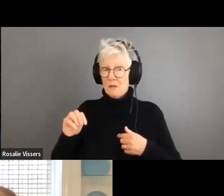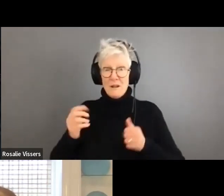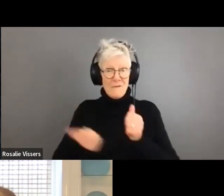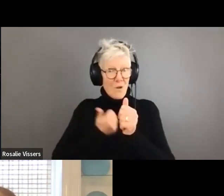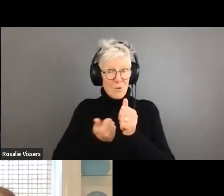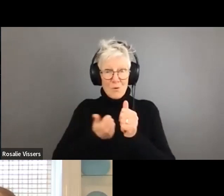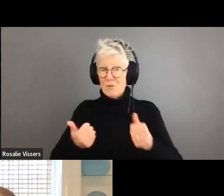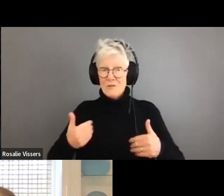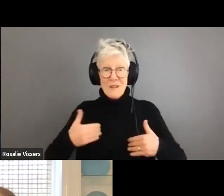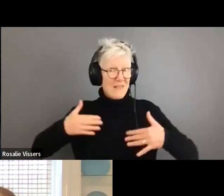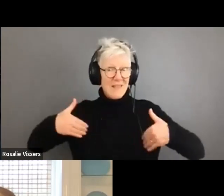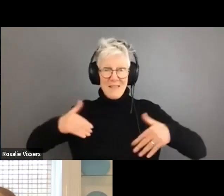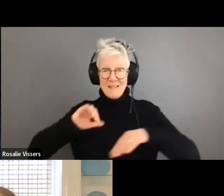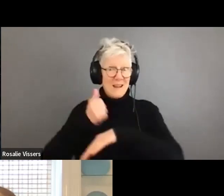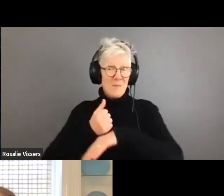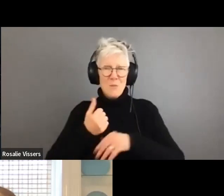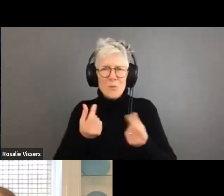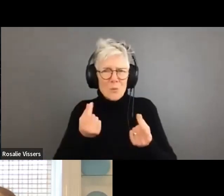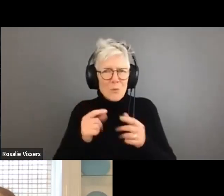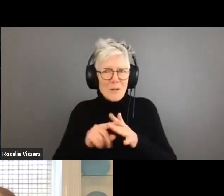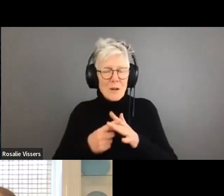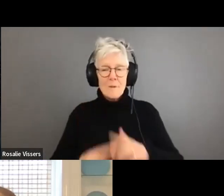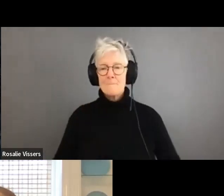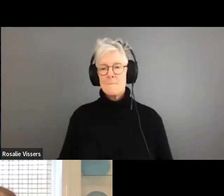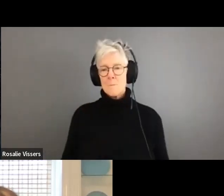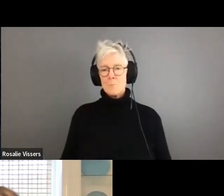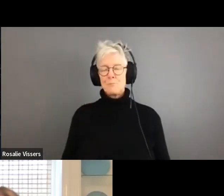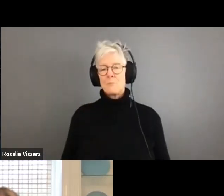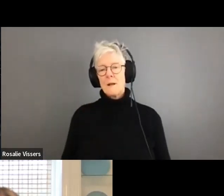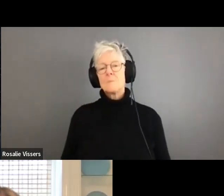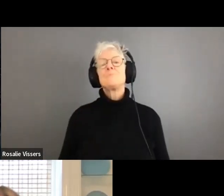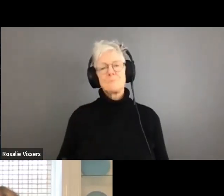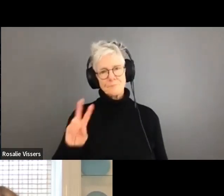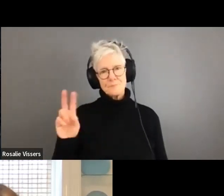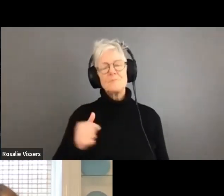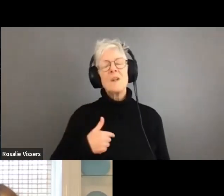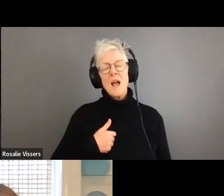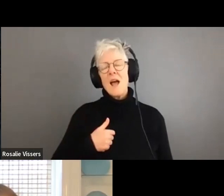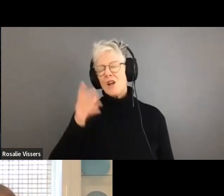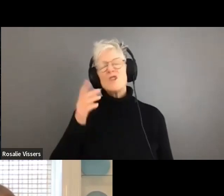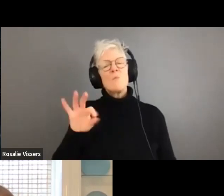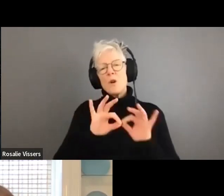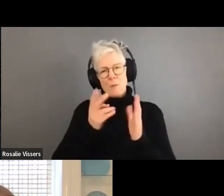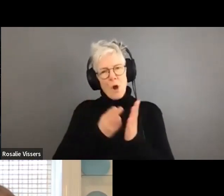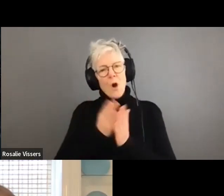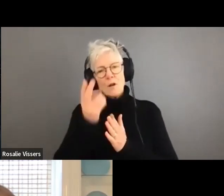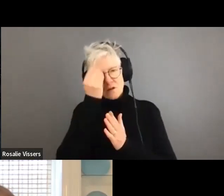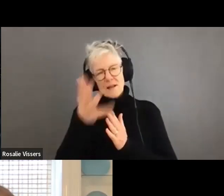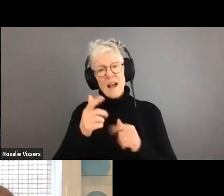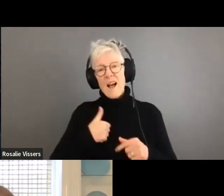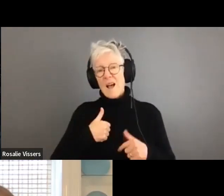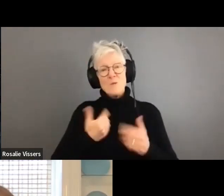your profile set up? I would just be honest and say, hey, I'm just starting out, and I see you as a leader in